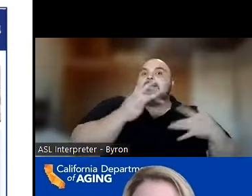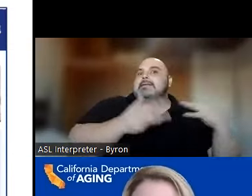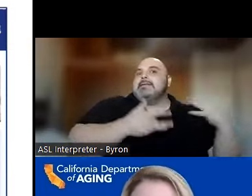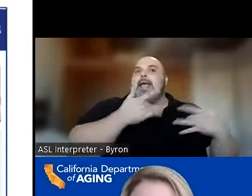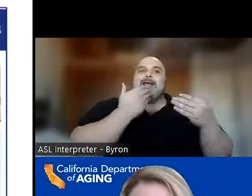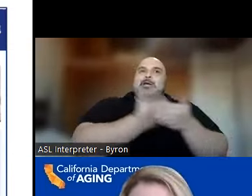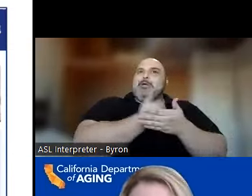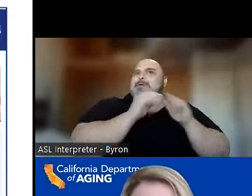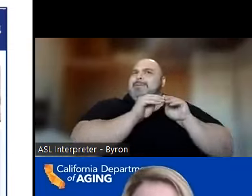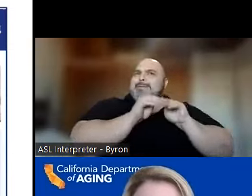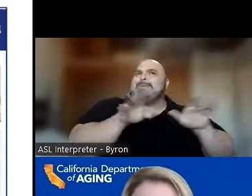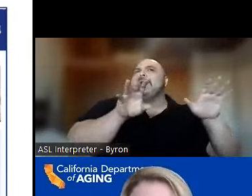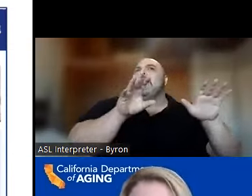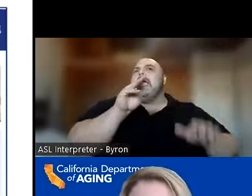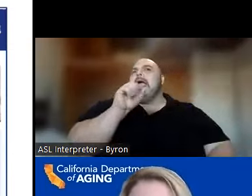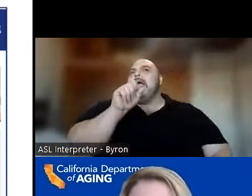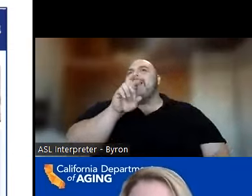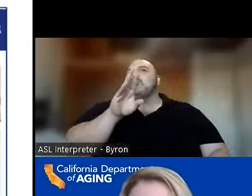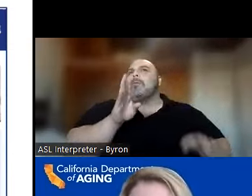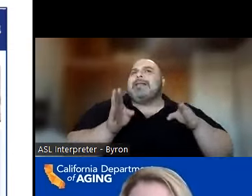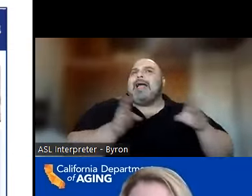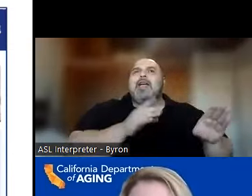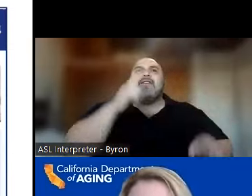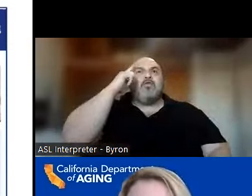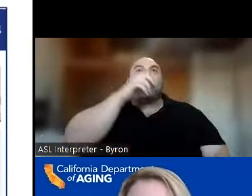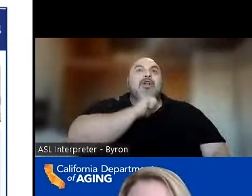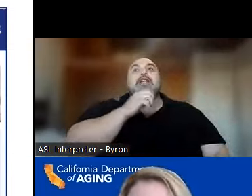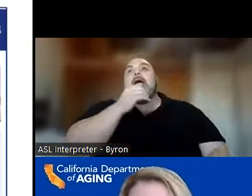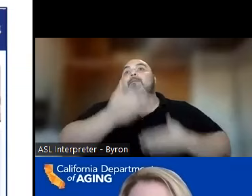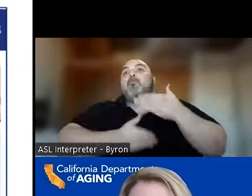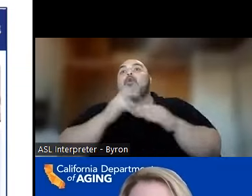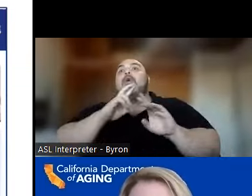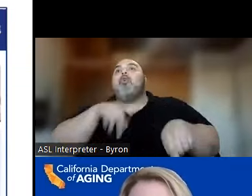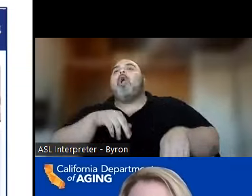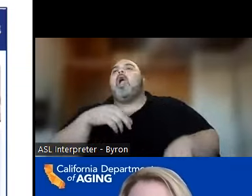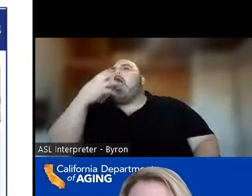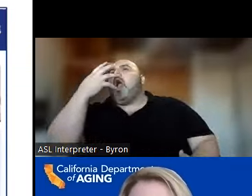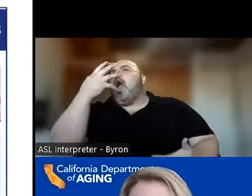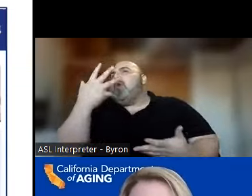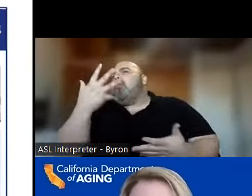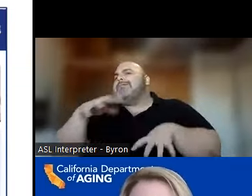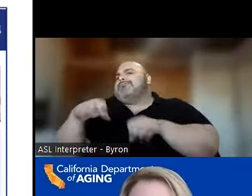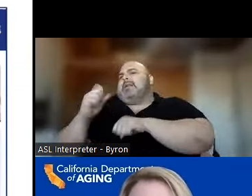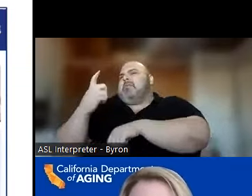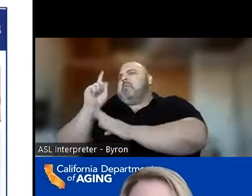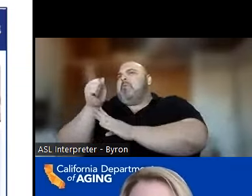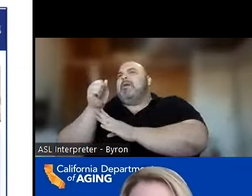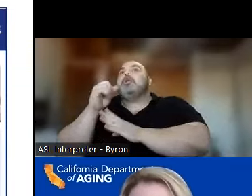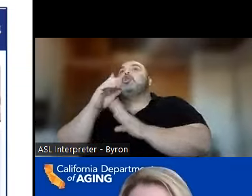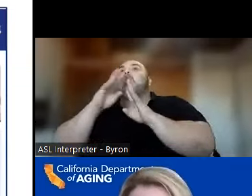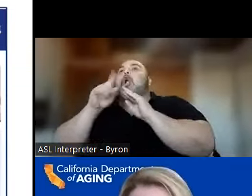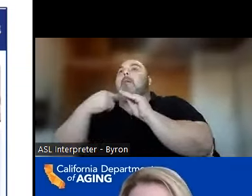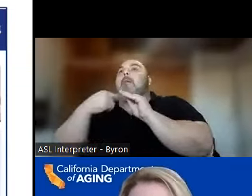new initiatives in the Master Plan for Aging and our progress report, I did want to just take a few moments to talk about the